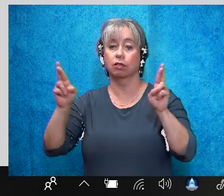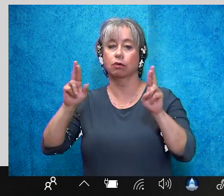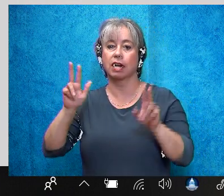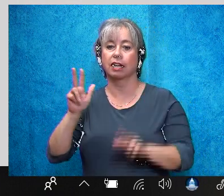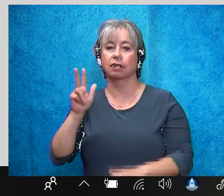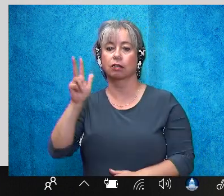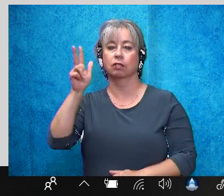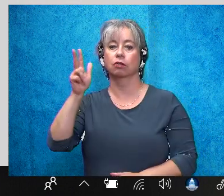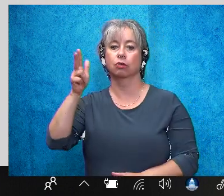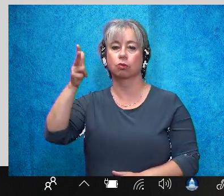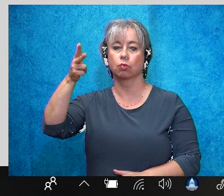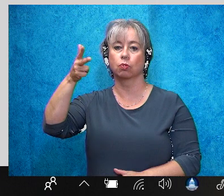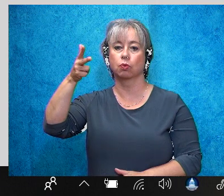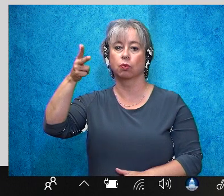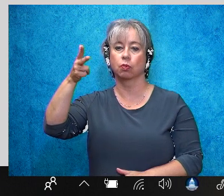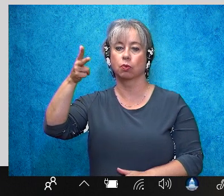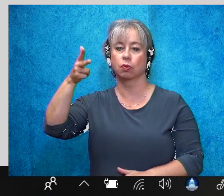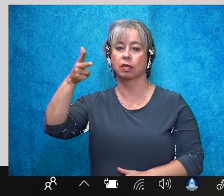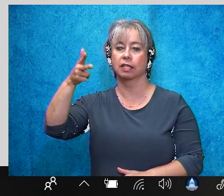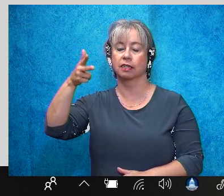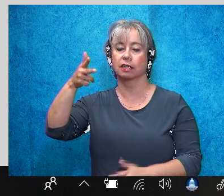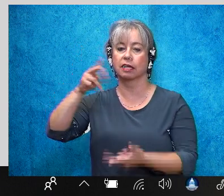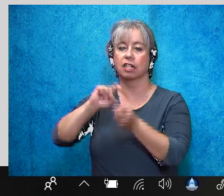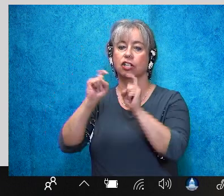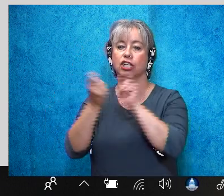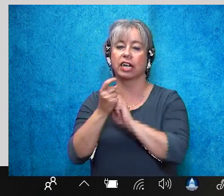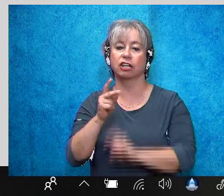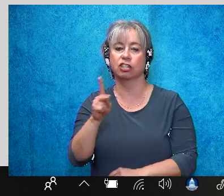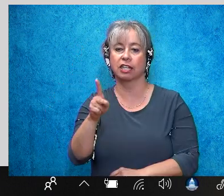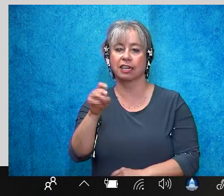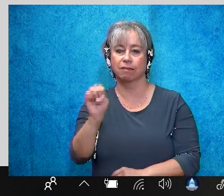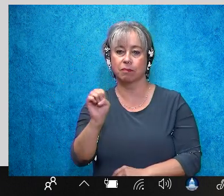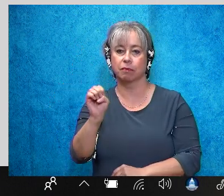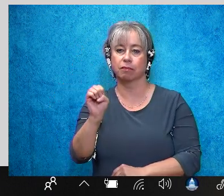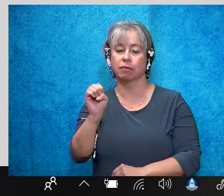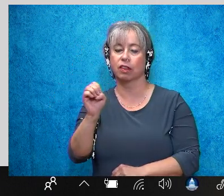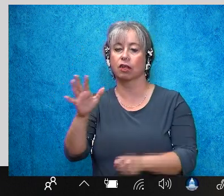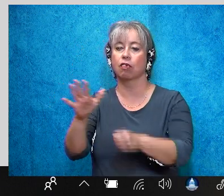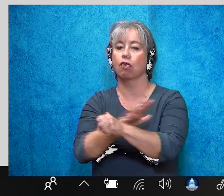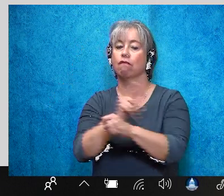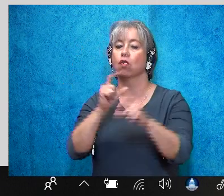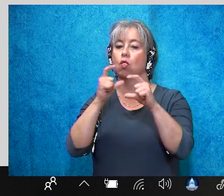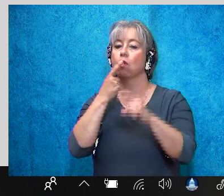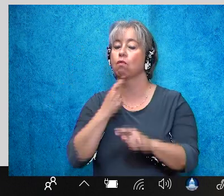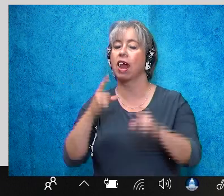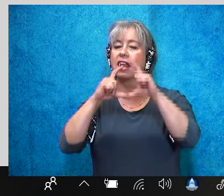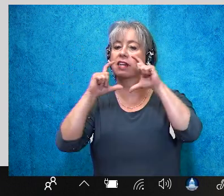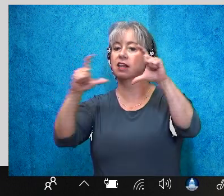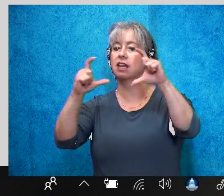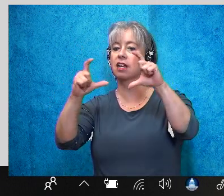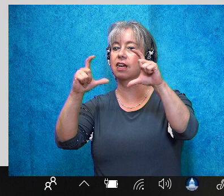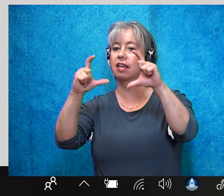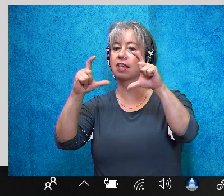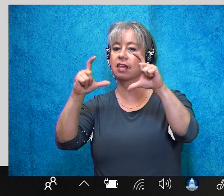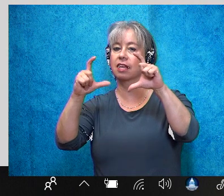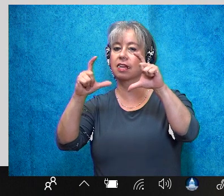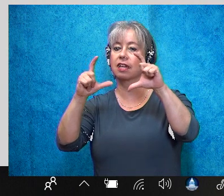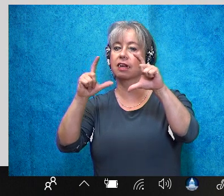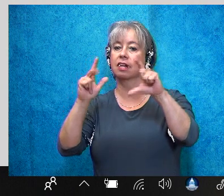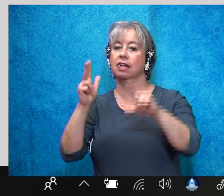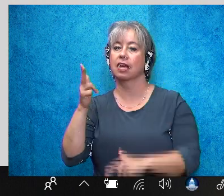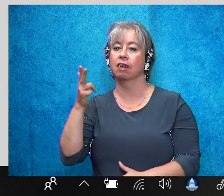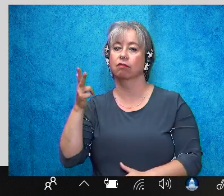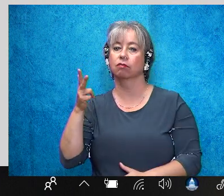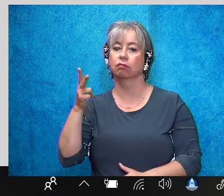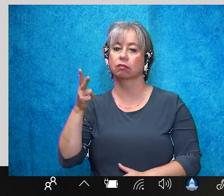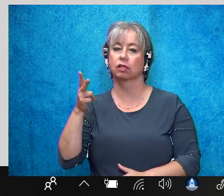energy and spend it into kinetic energy, our circle is all red. Now at the bottom of the hill,